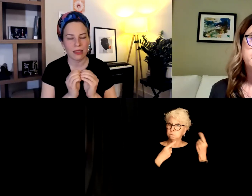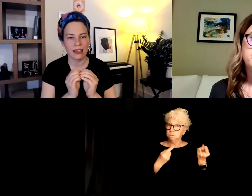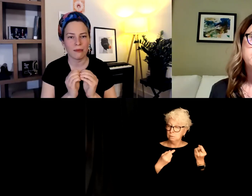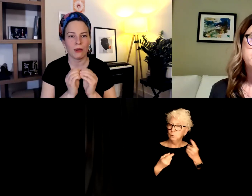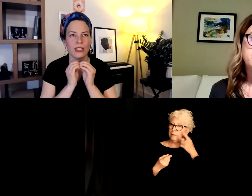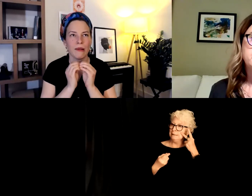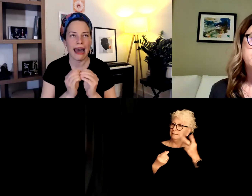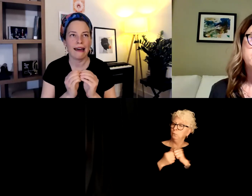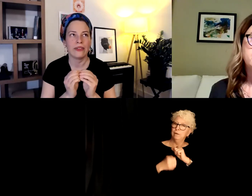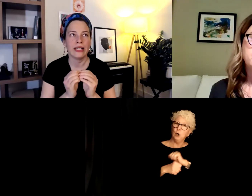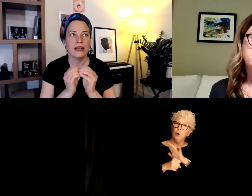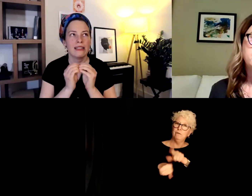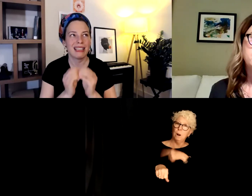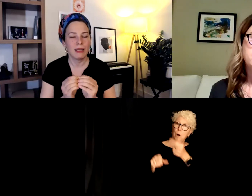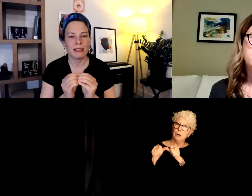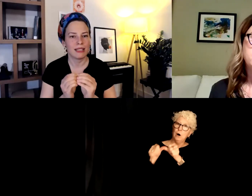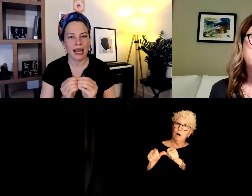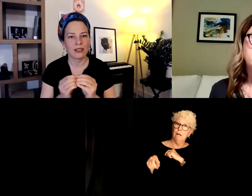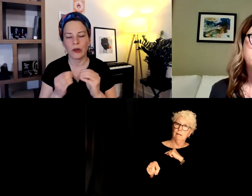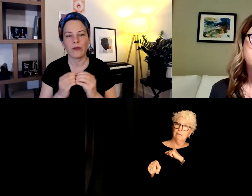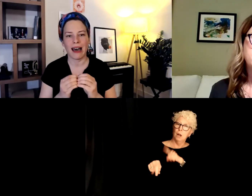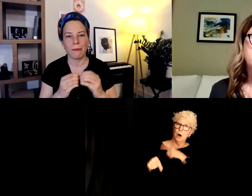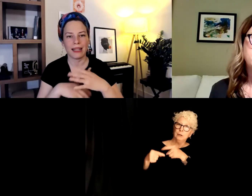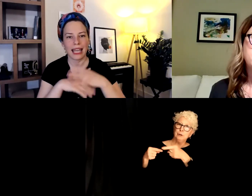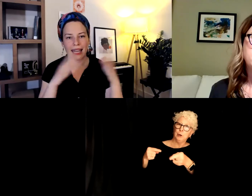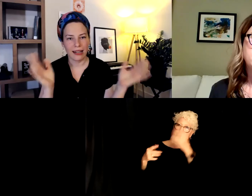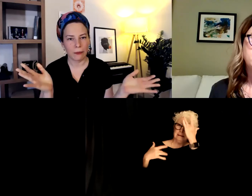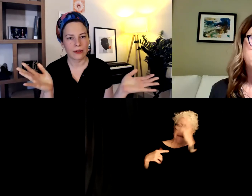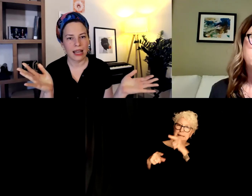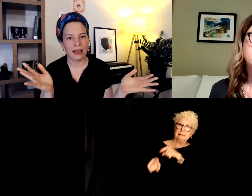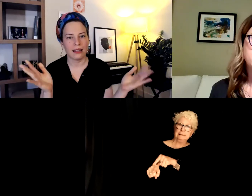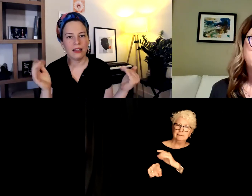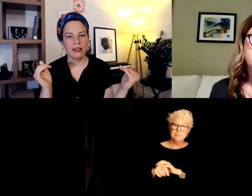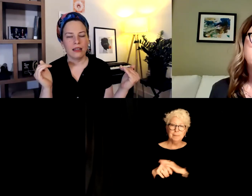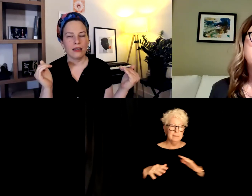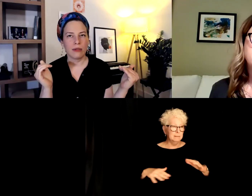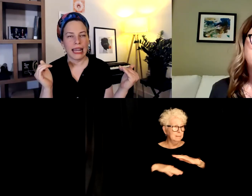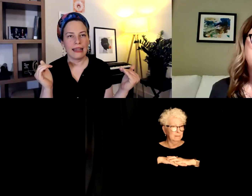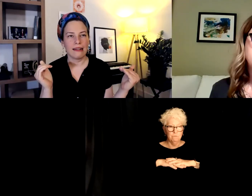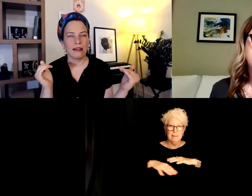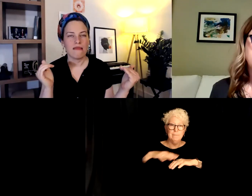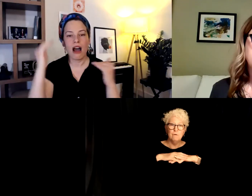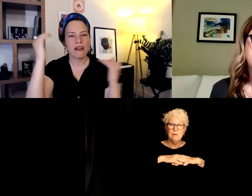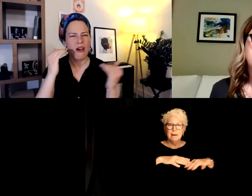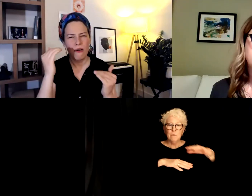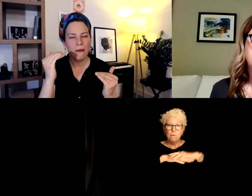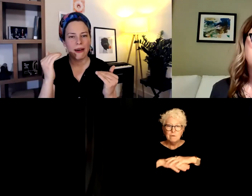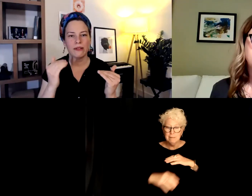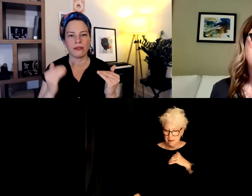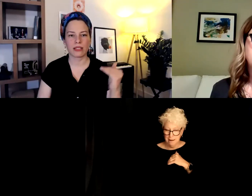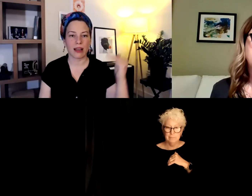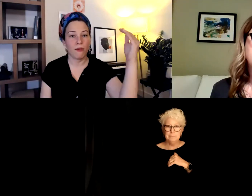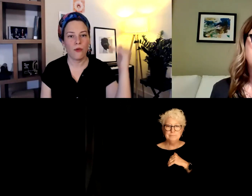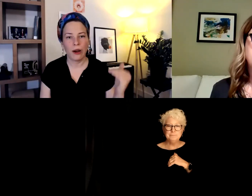same thing, but when you have symptoms and signs that overlap by like 80%, you can't not know